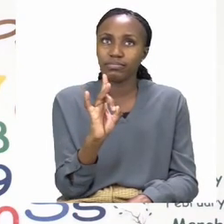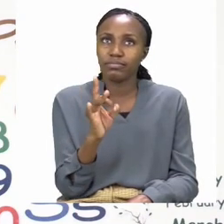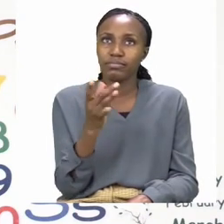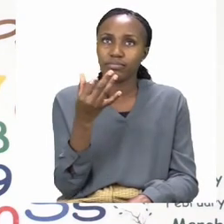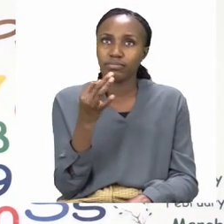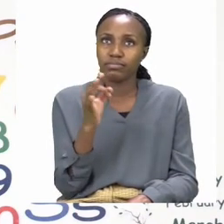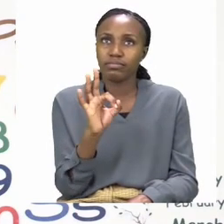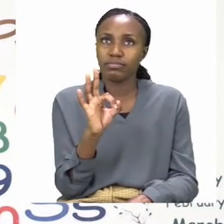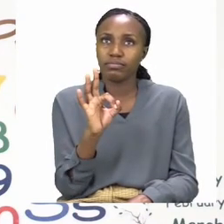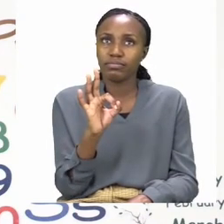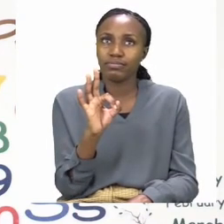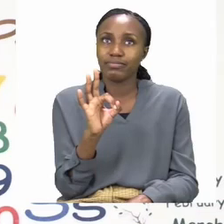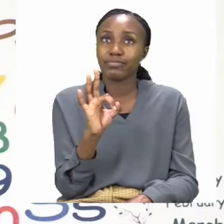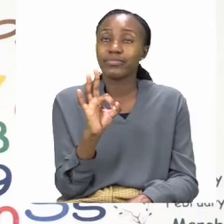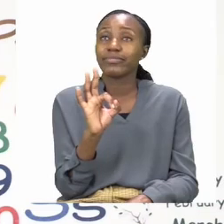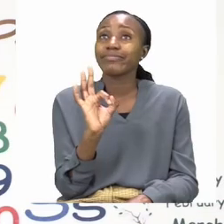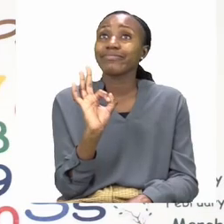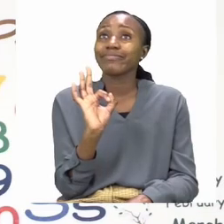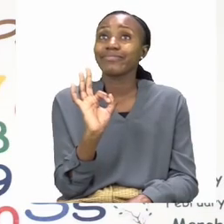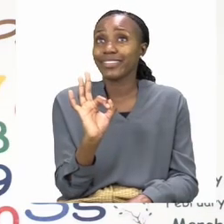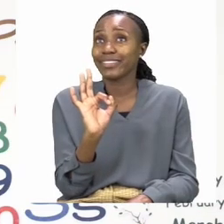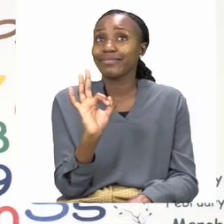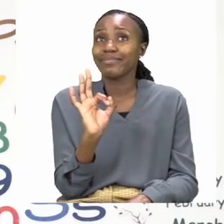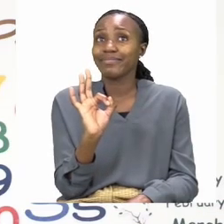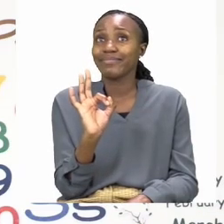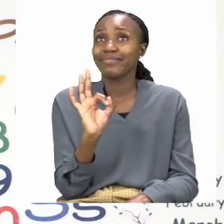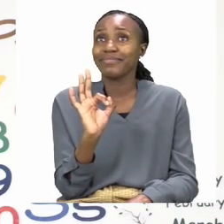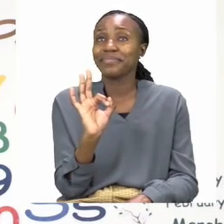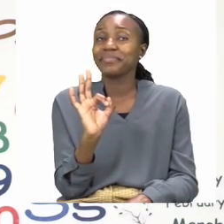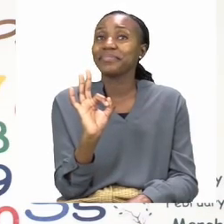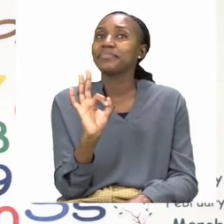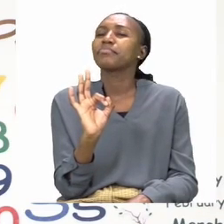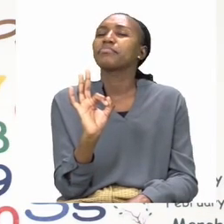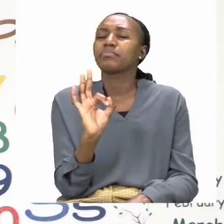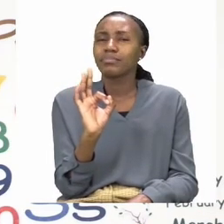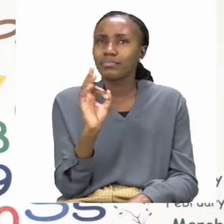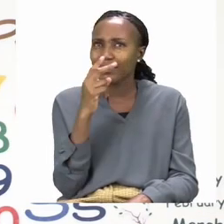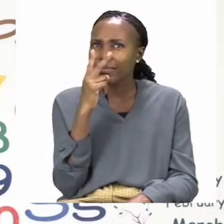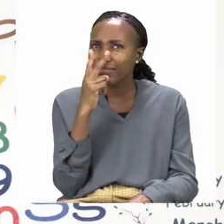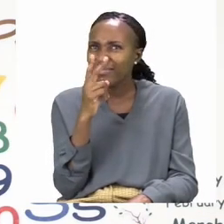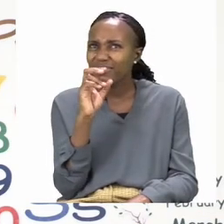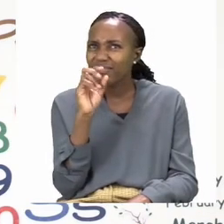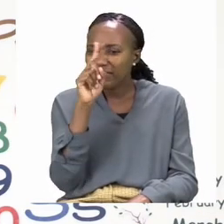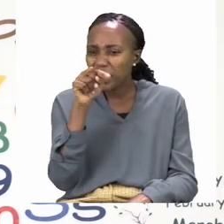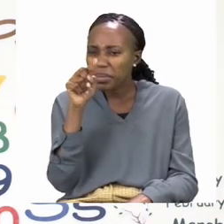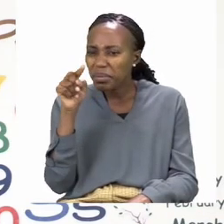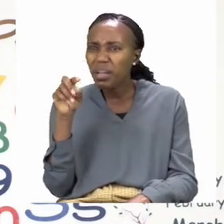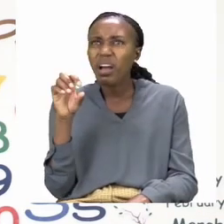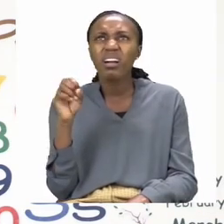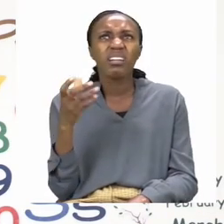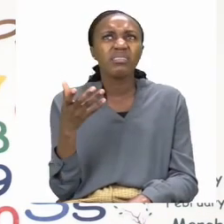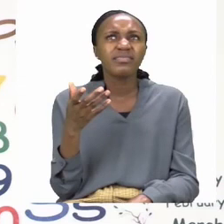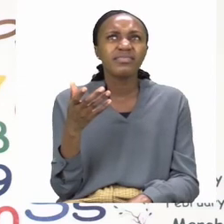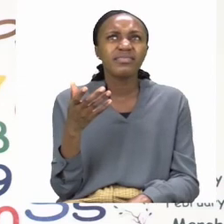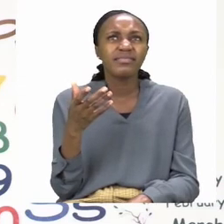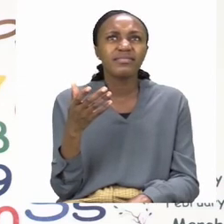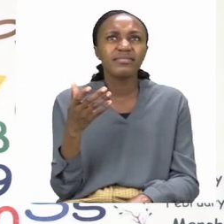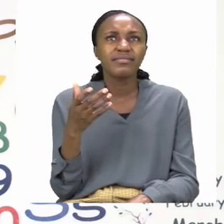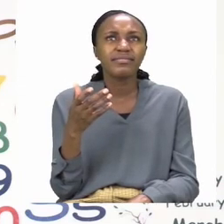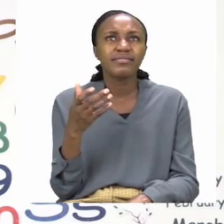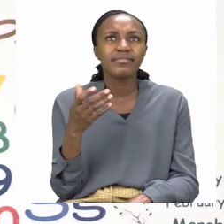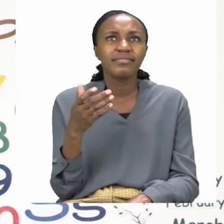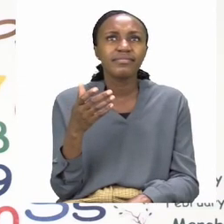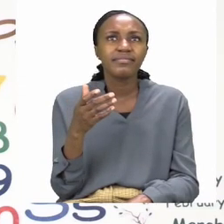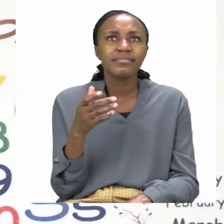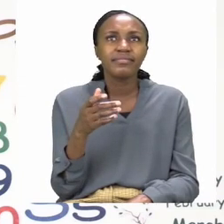8, 9. Now we see how many lines did we count in order to get